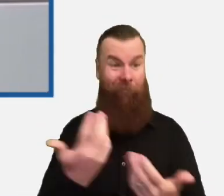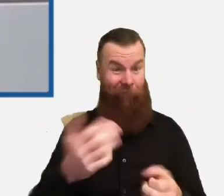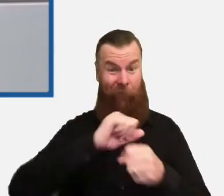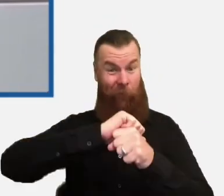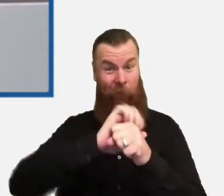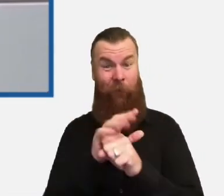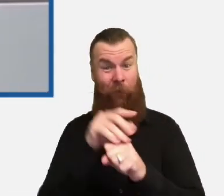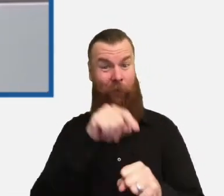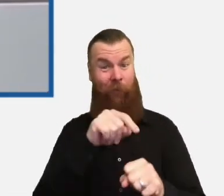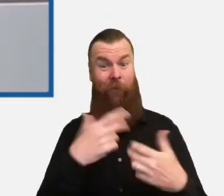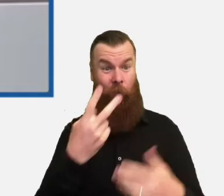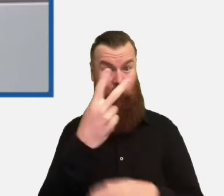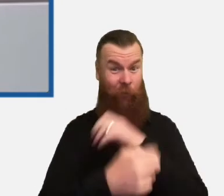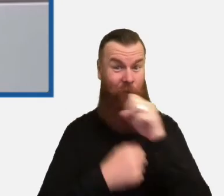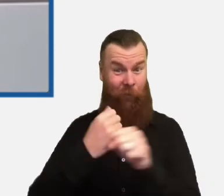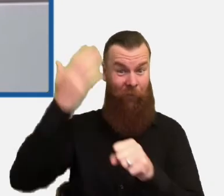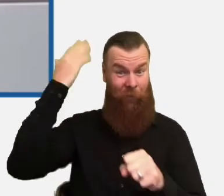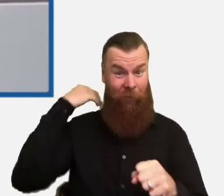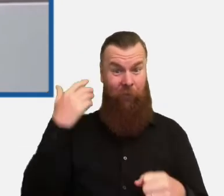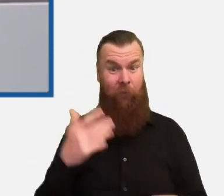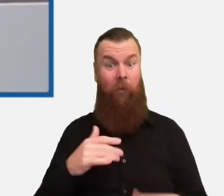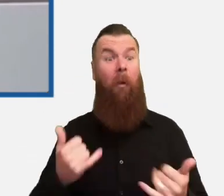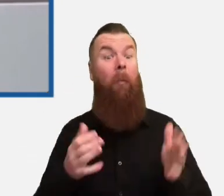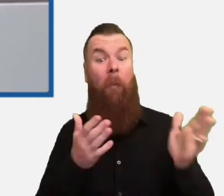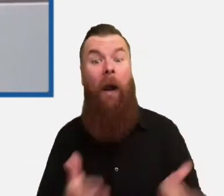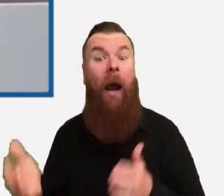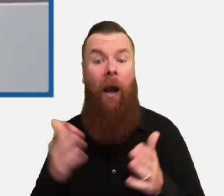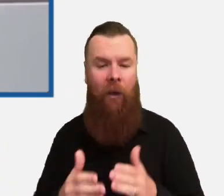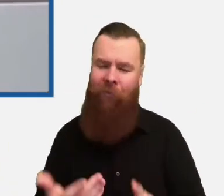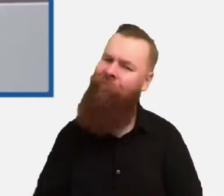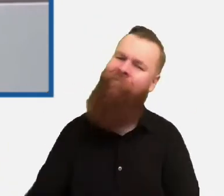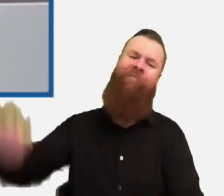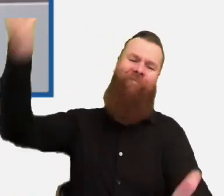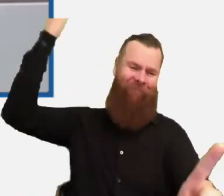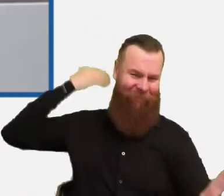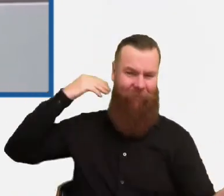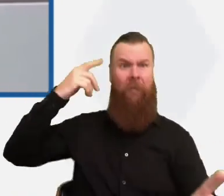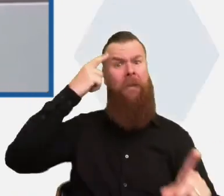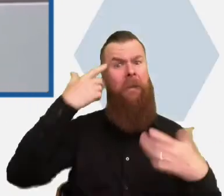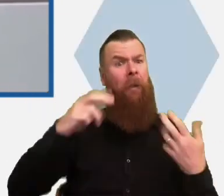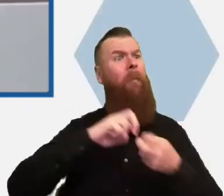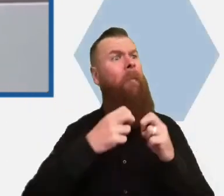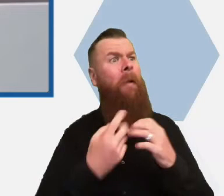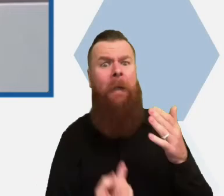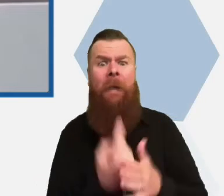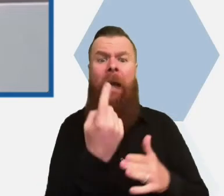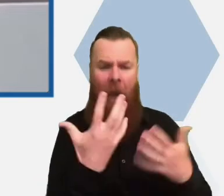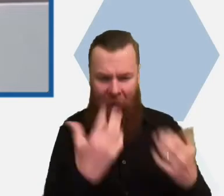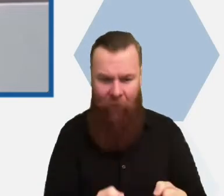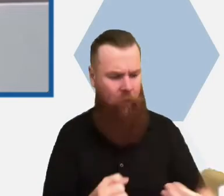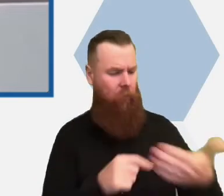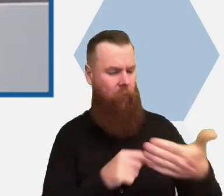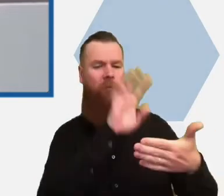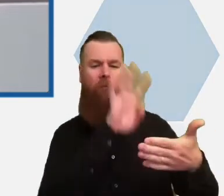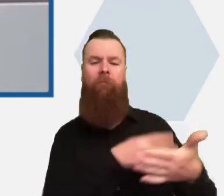and contextualize the plan, which gave us a head start in taking some early decisions. If you have a plan, you can at